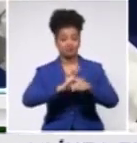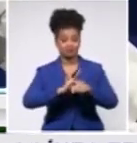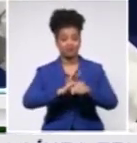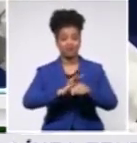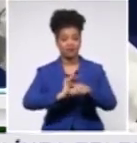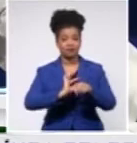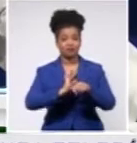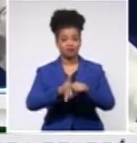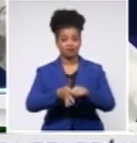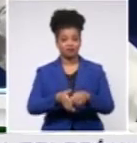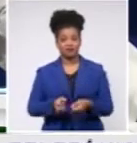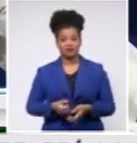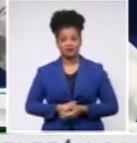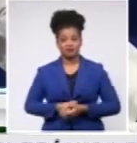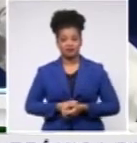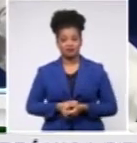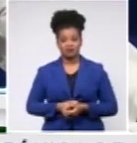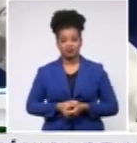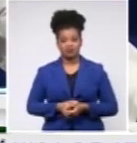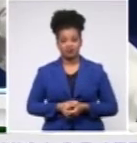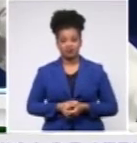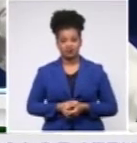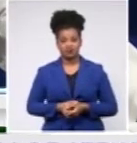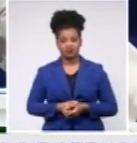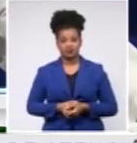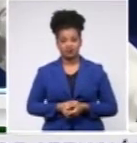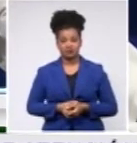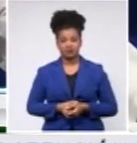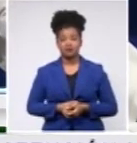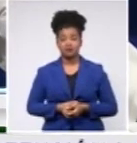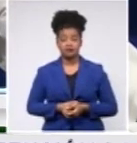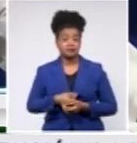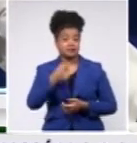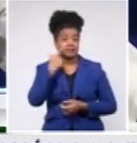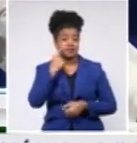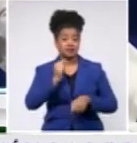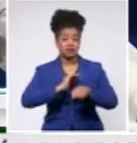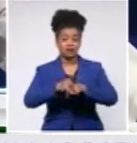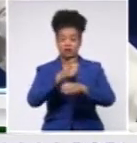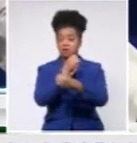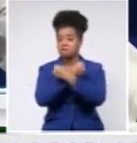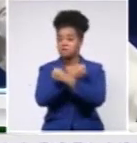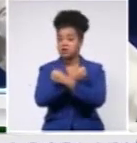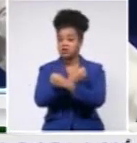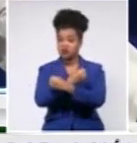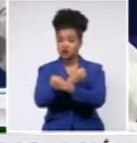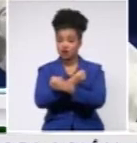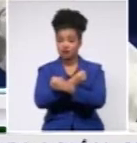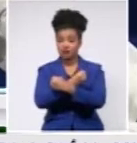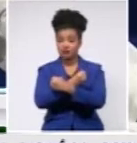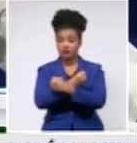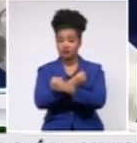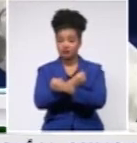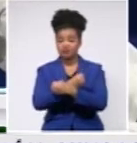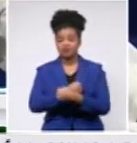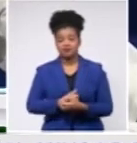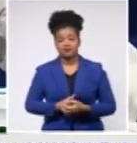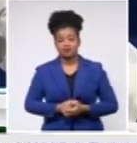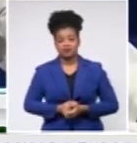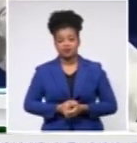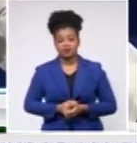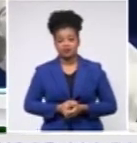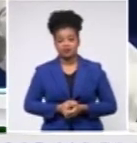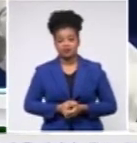597 children or pediatric cases to have tested positive for the virus in Cuba. Of